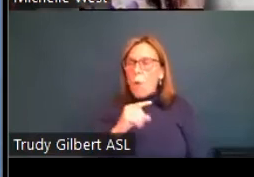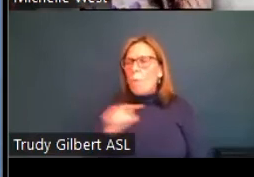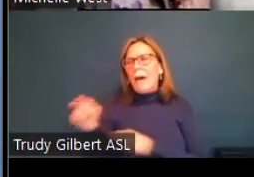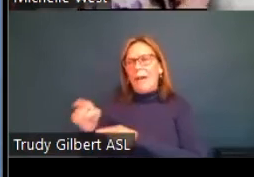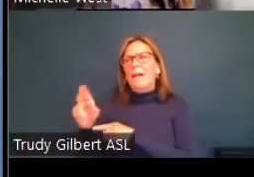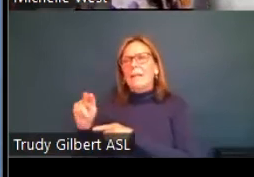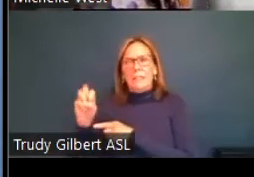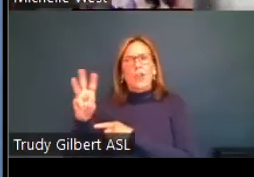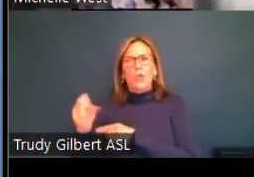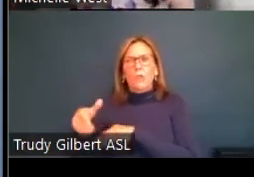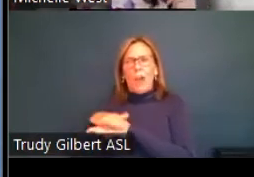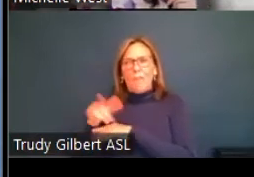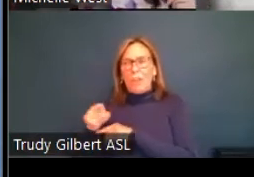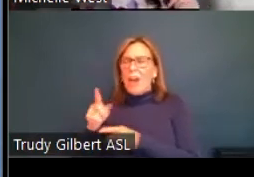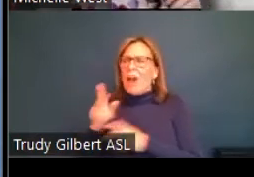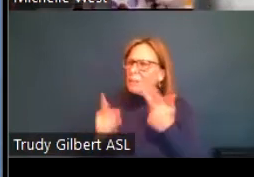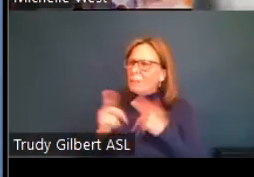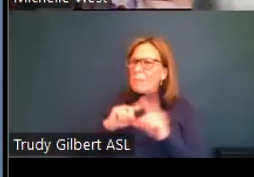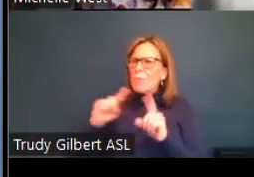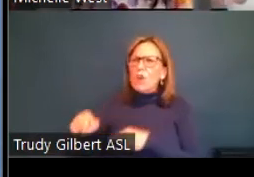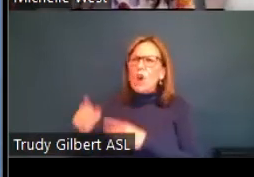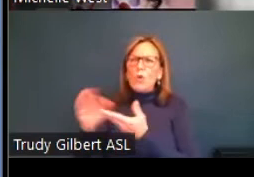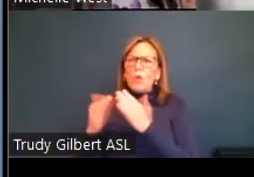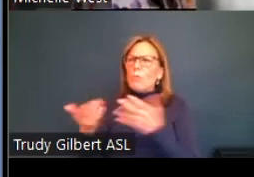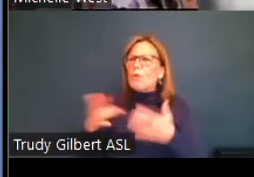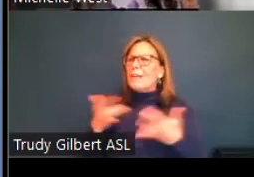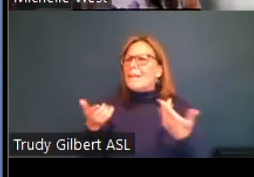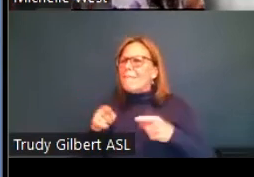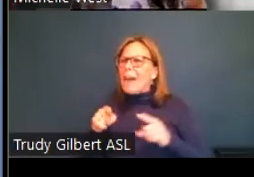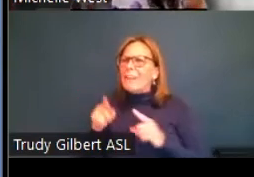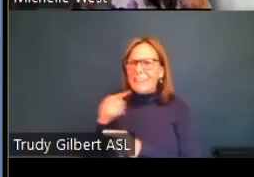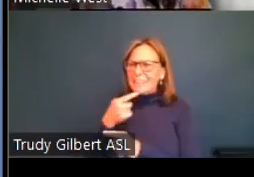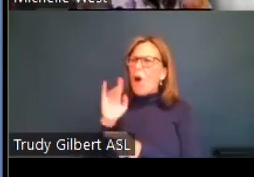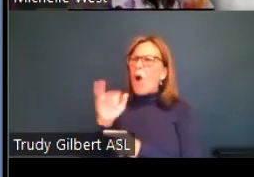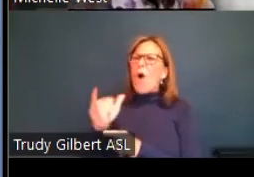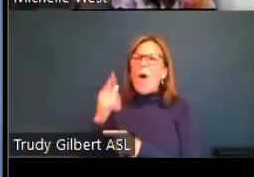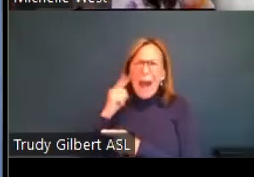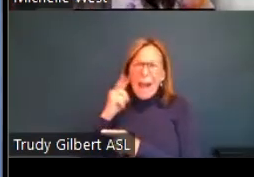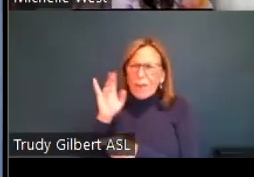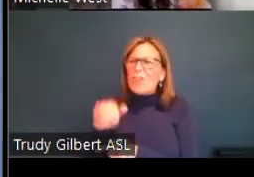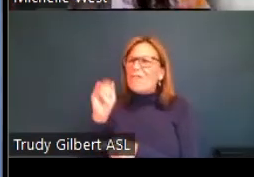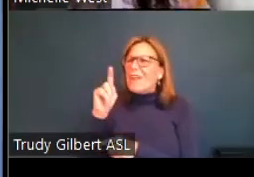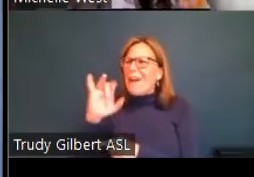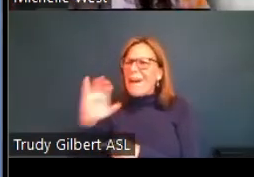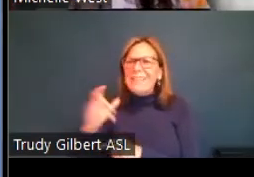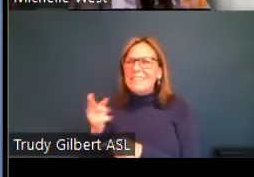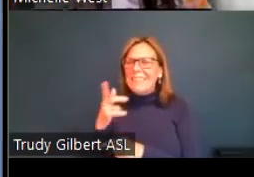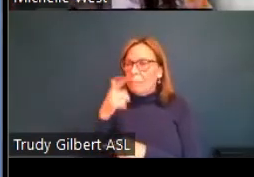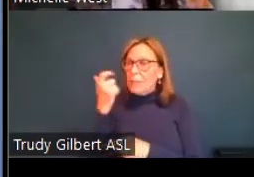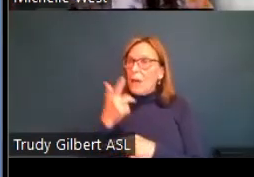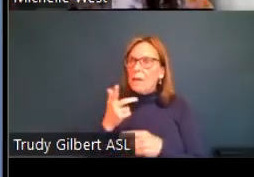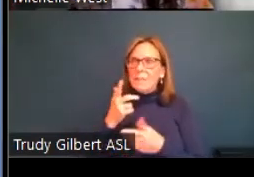community events, people would be like, oh yeah, I've heard of you. It's because we were getting covered more than once a week. So this, of all